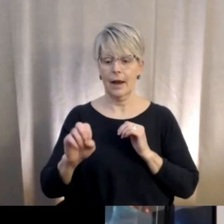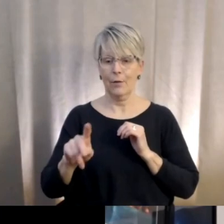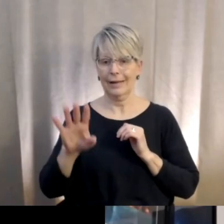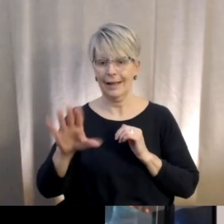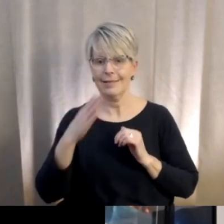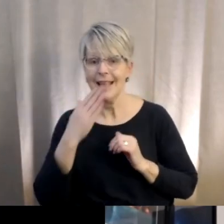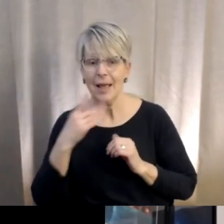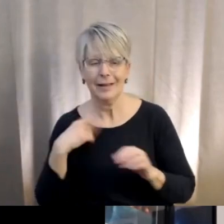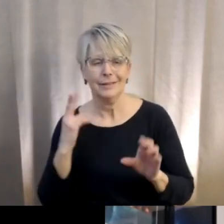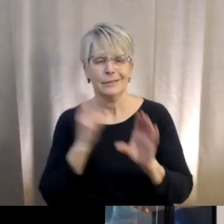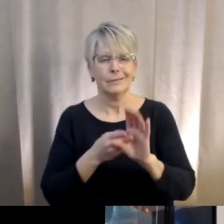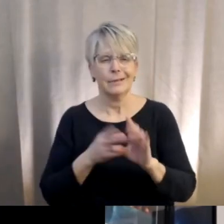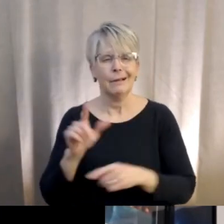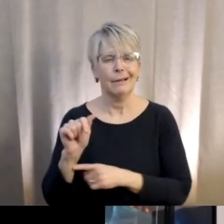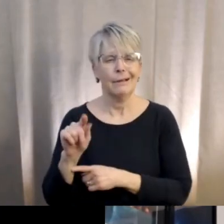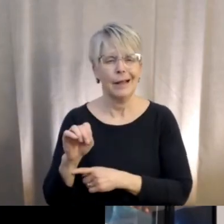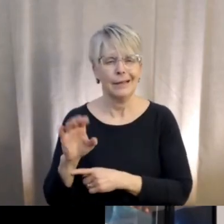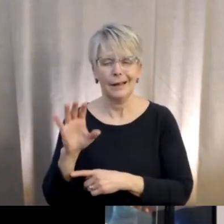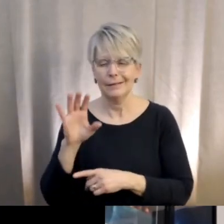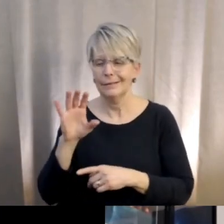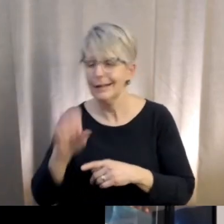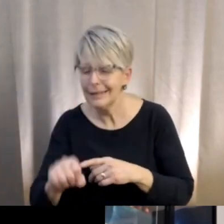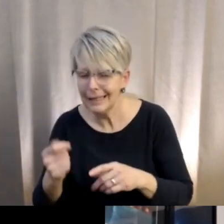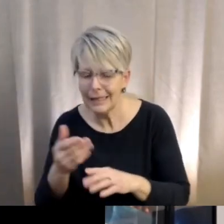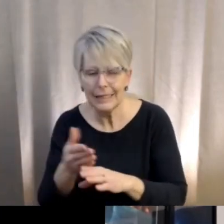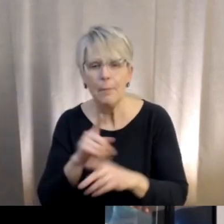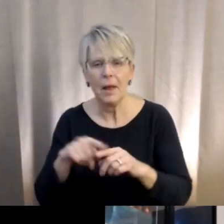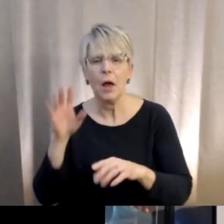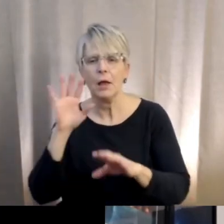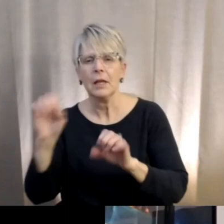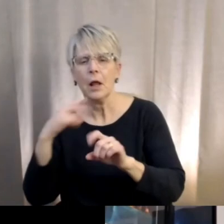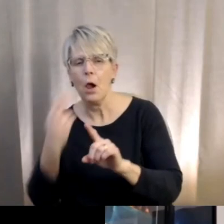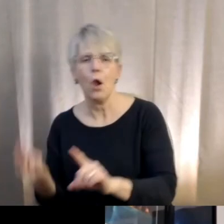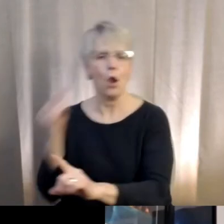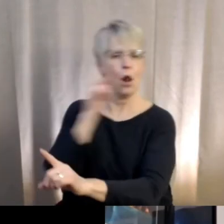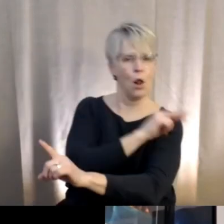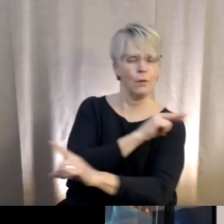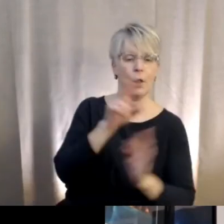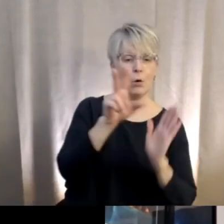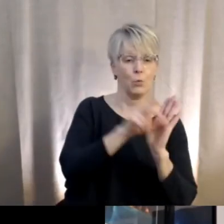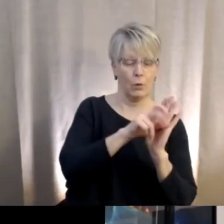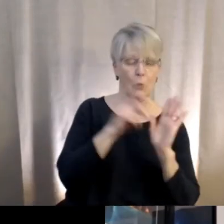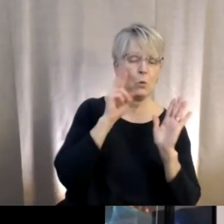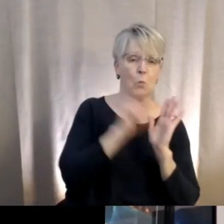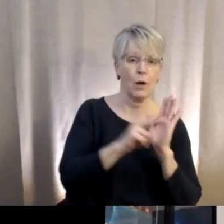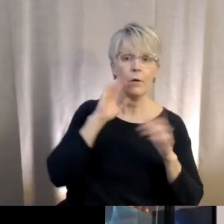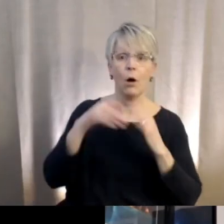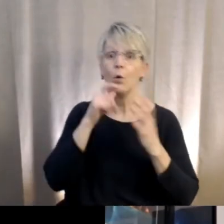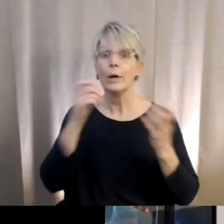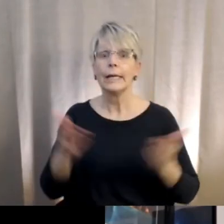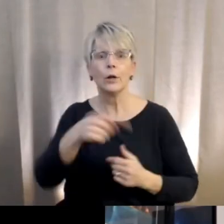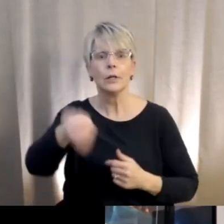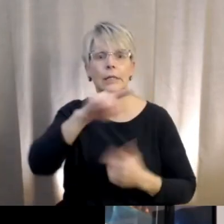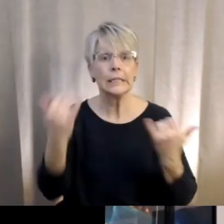catch a very little bit, but I can watch the recording. For everybody that's here with us today, thank